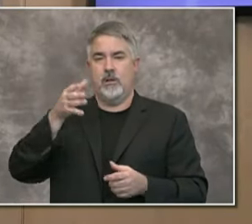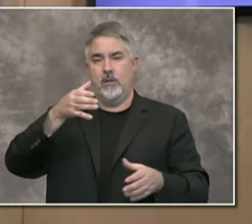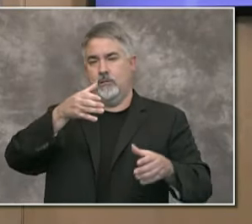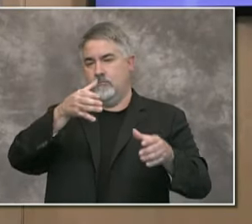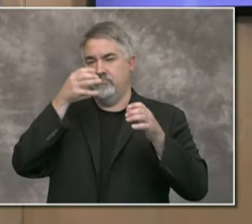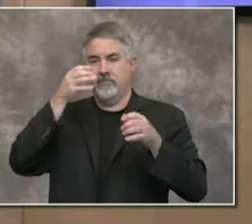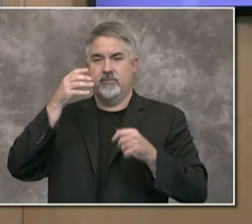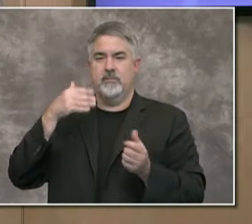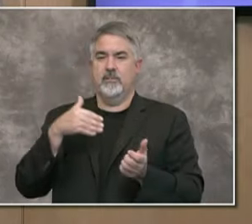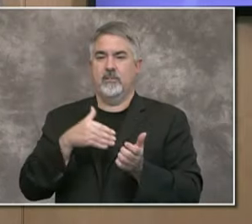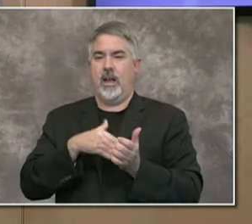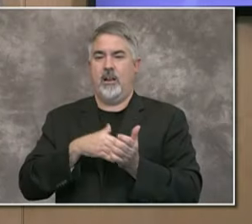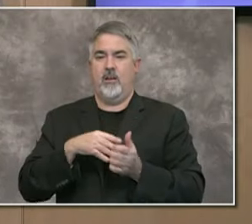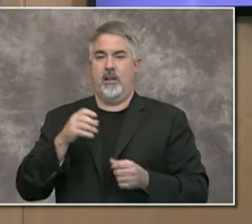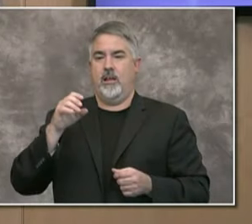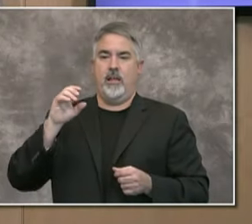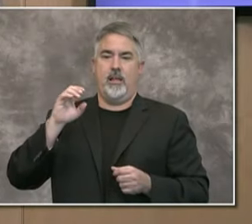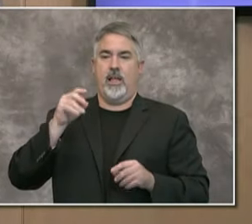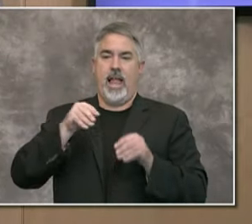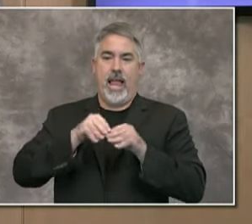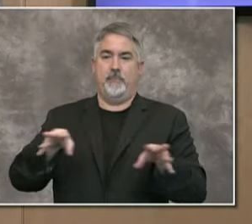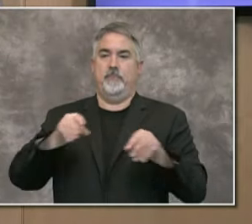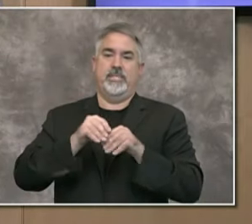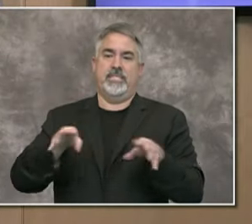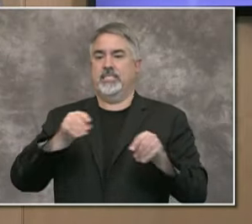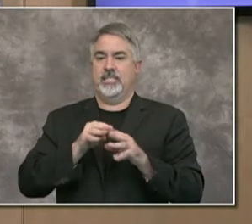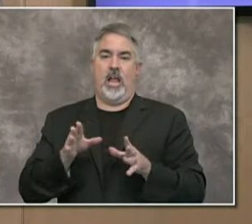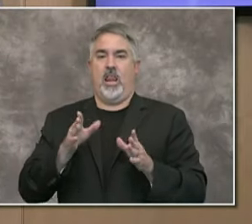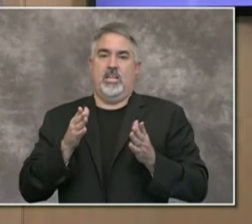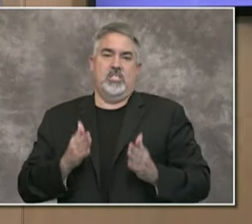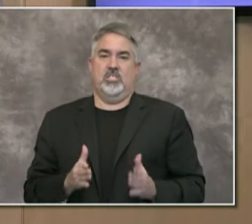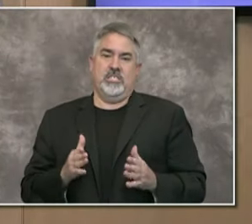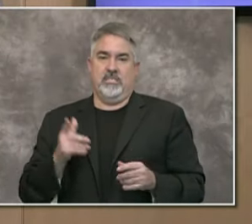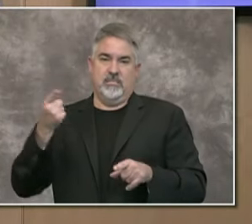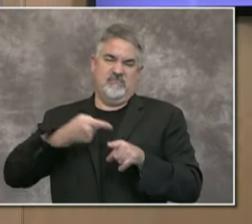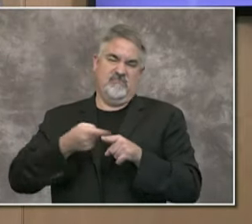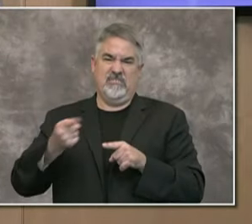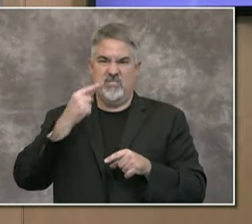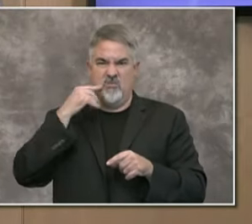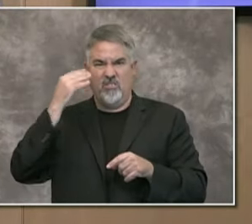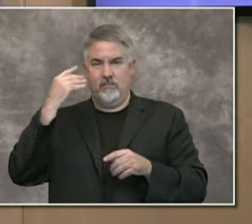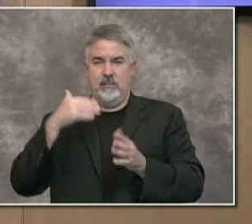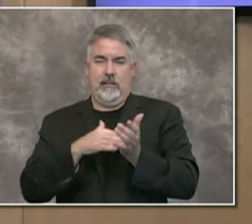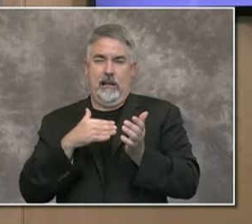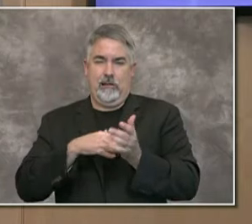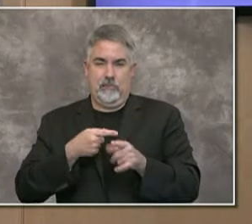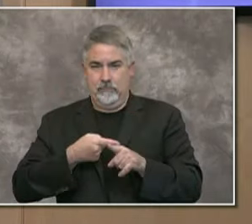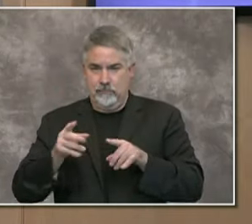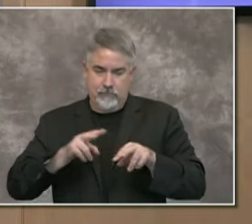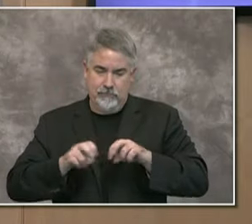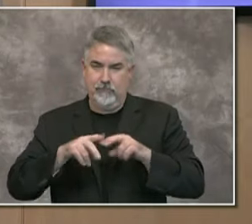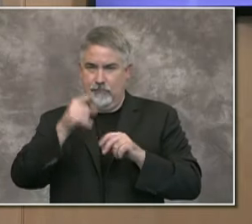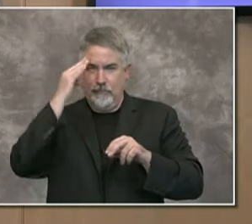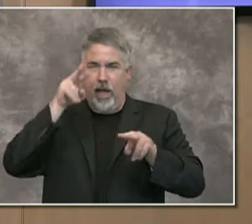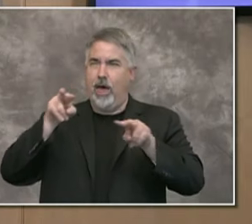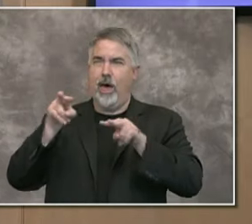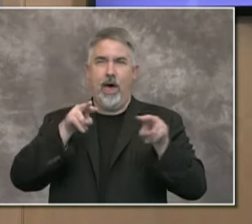say that we embrace this as an encouraging sign.